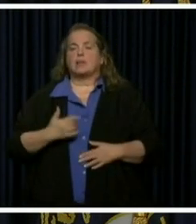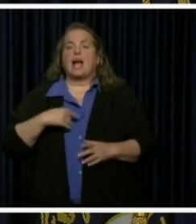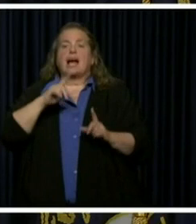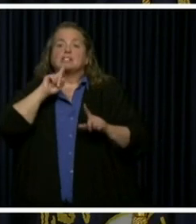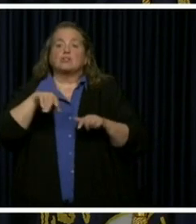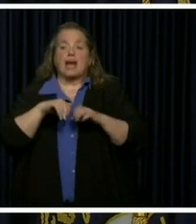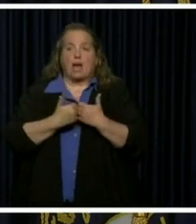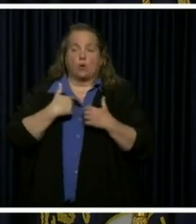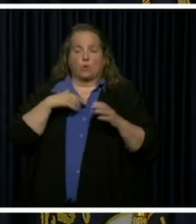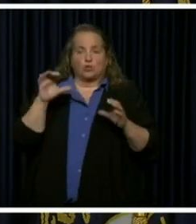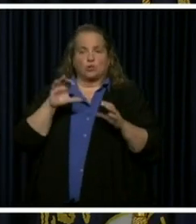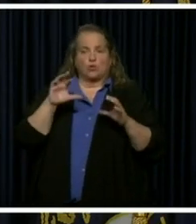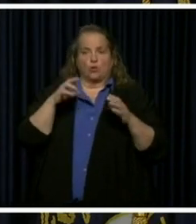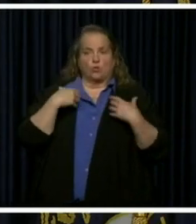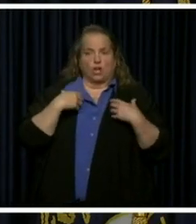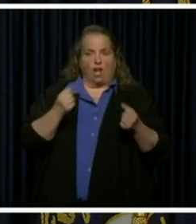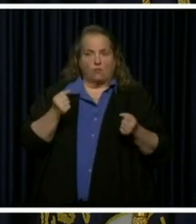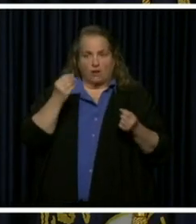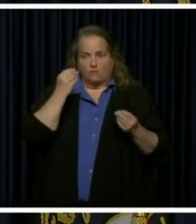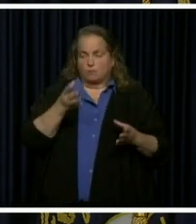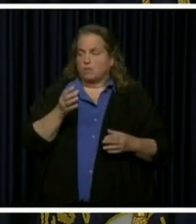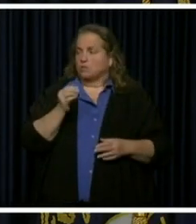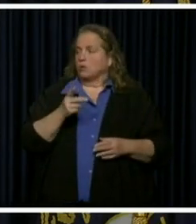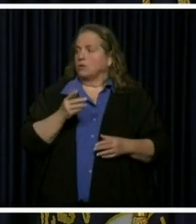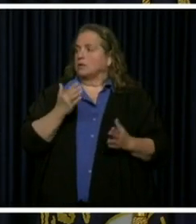we do the recovery information.